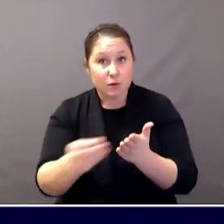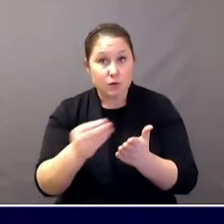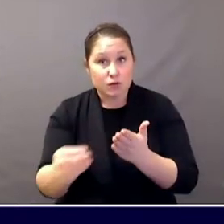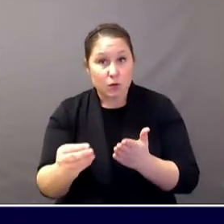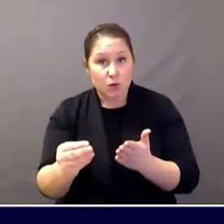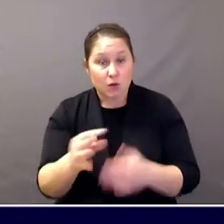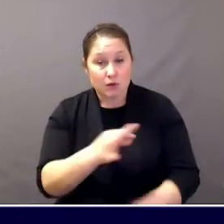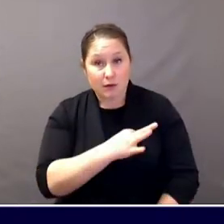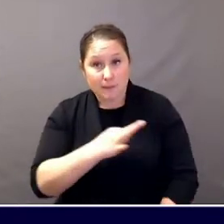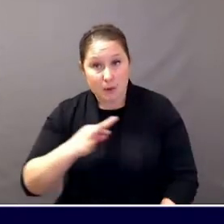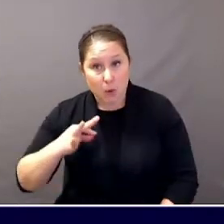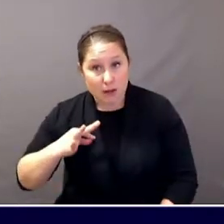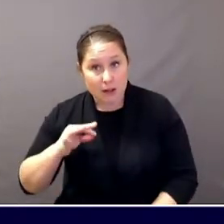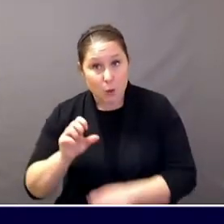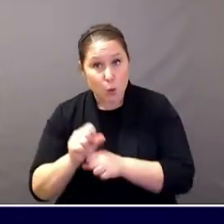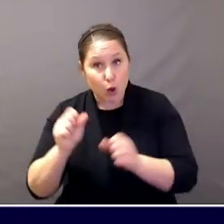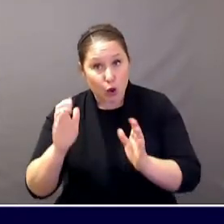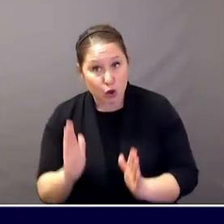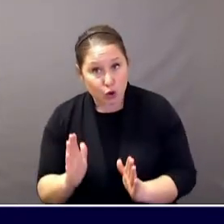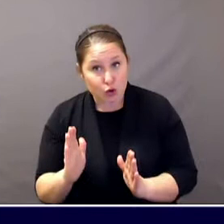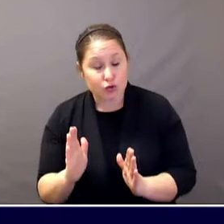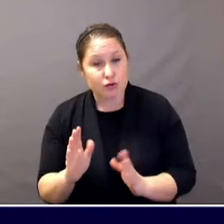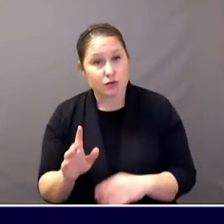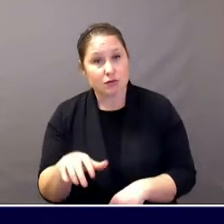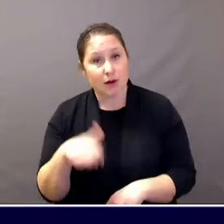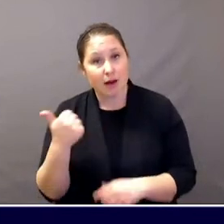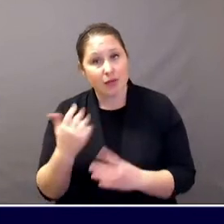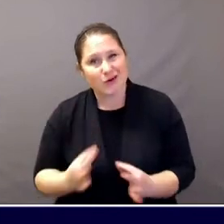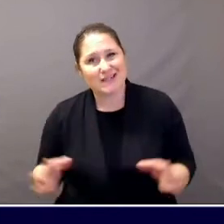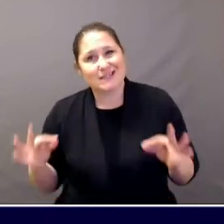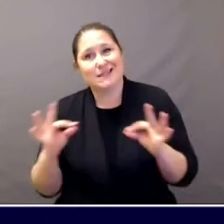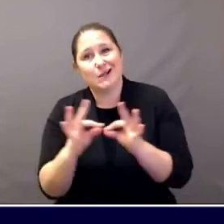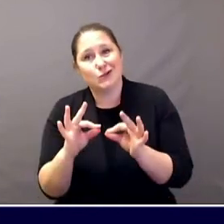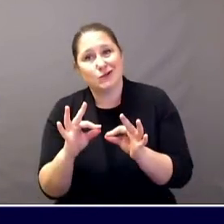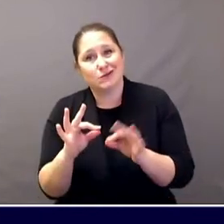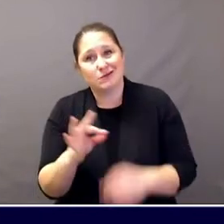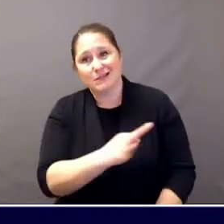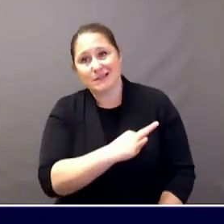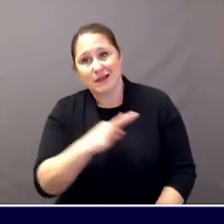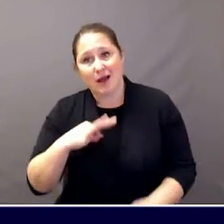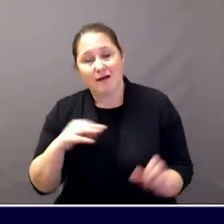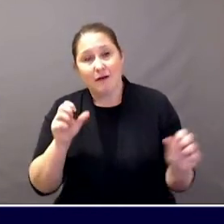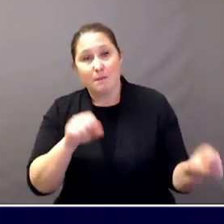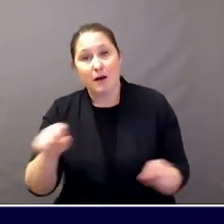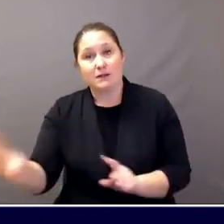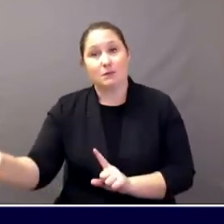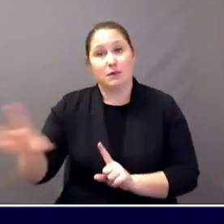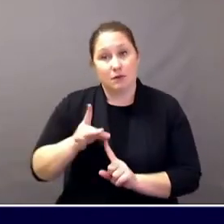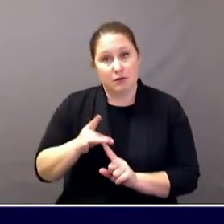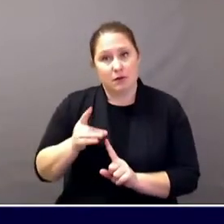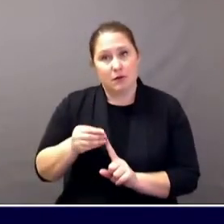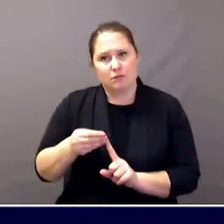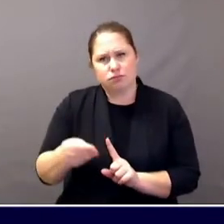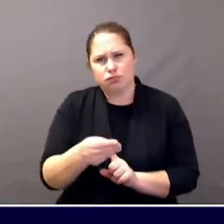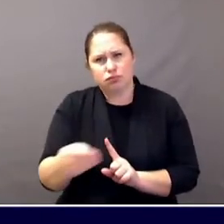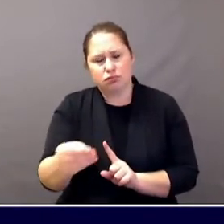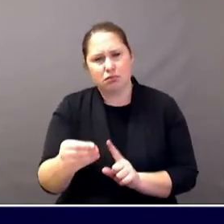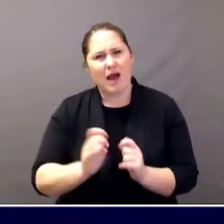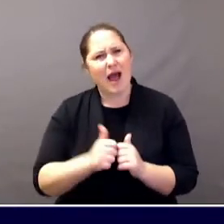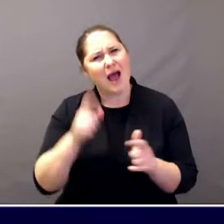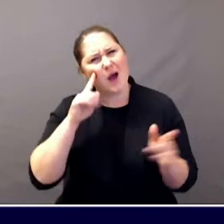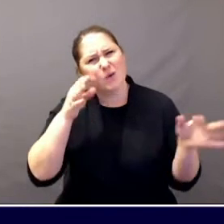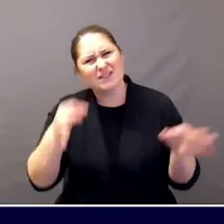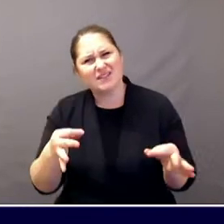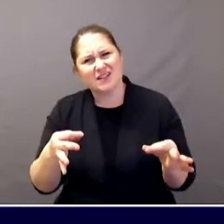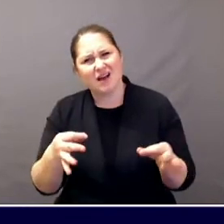along with other essential employees who are at great risk of contracting the virus. How do you make decisions within those tiers? By that, I mean,